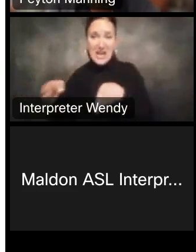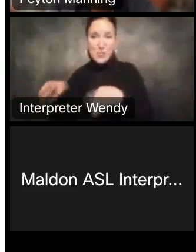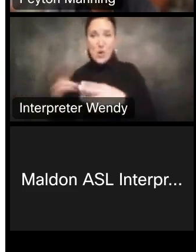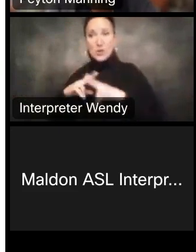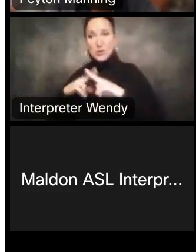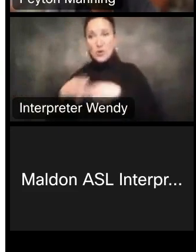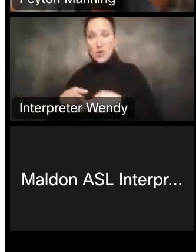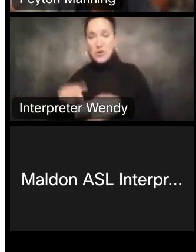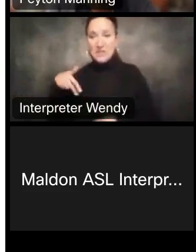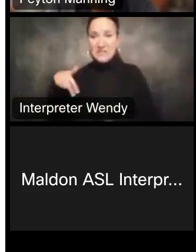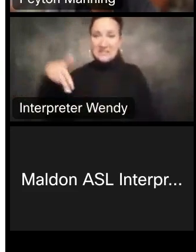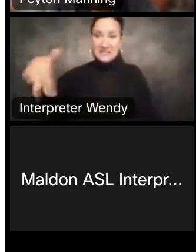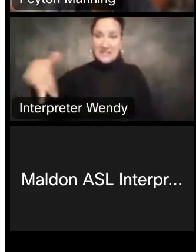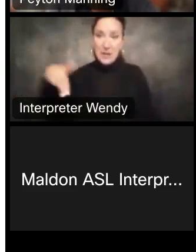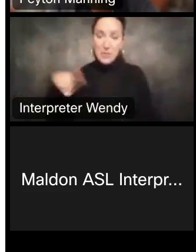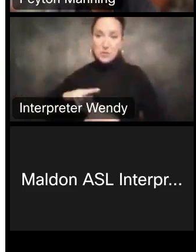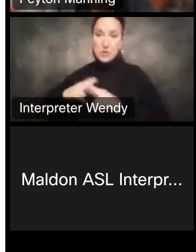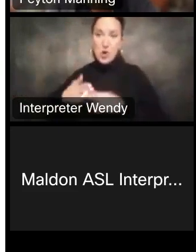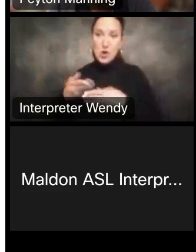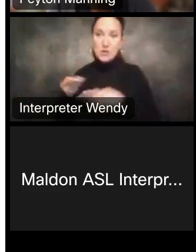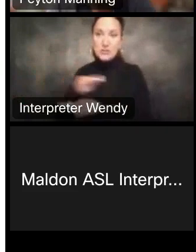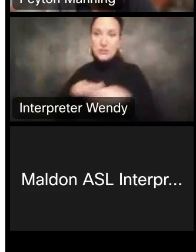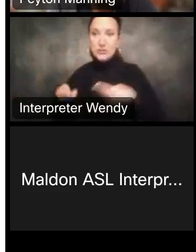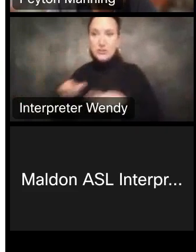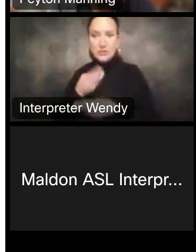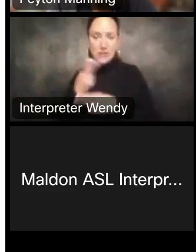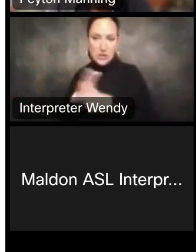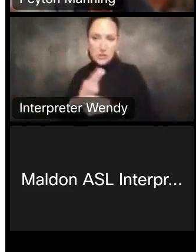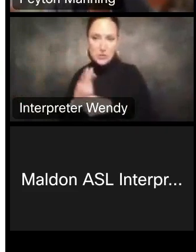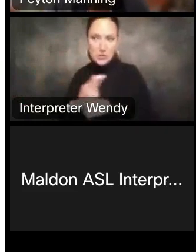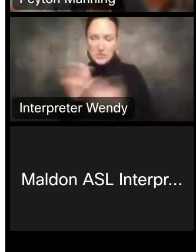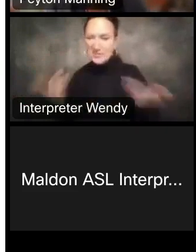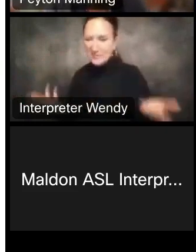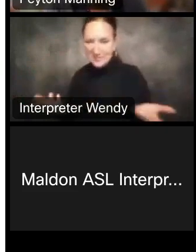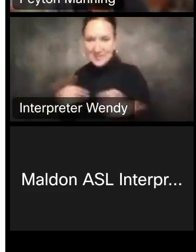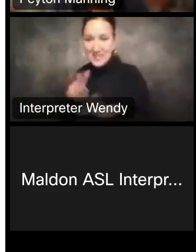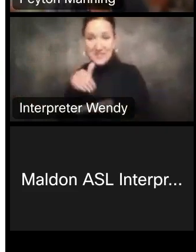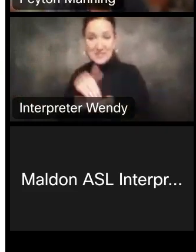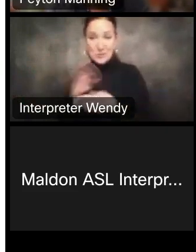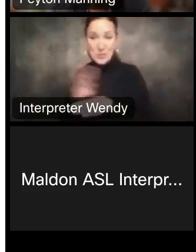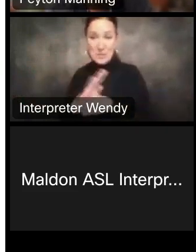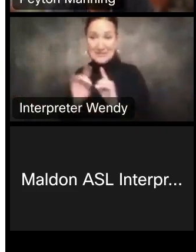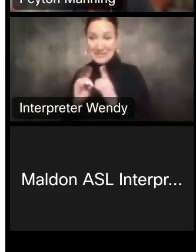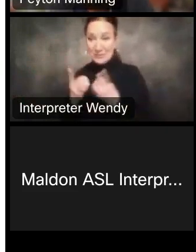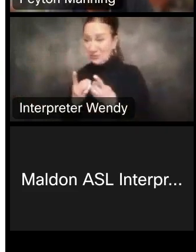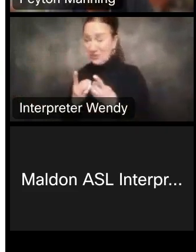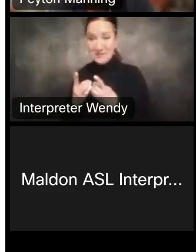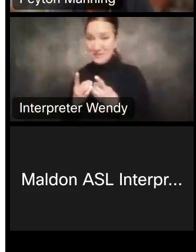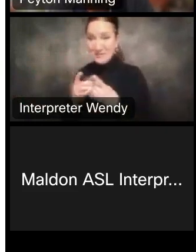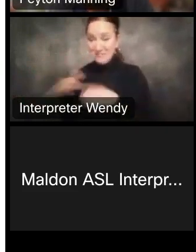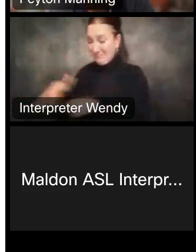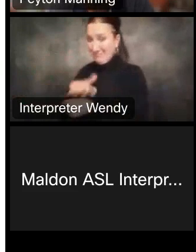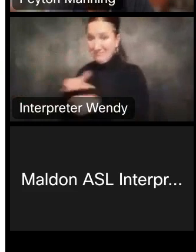called shared use? Because any outside of central business district, every sidewalk is a shared